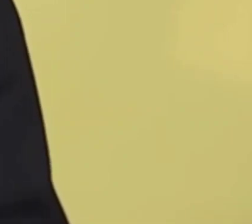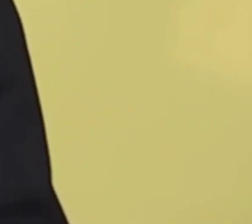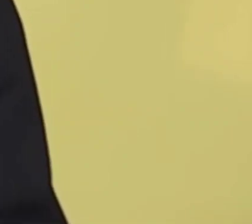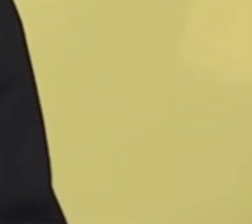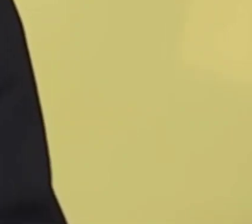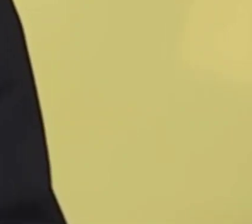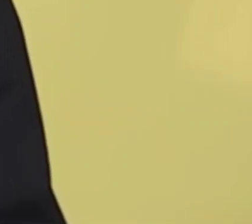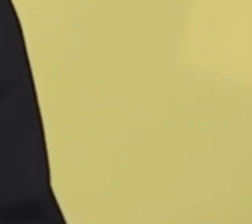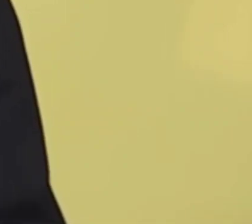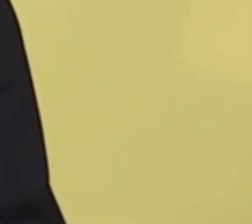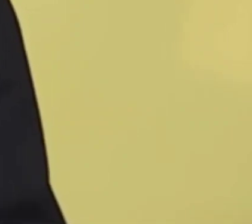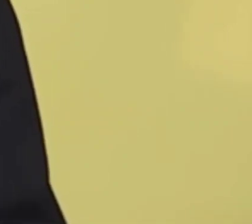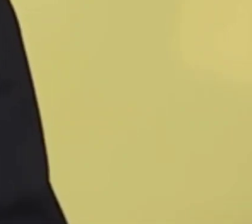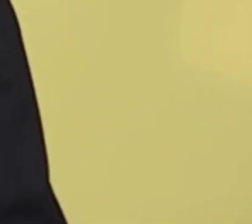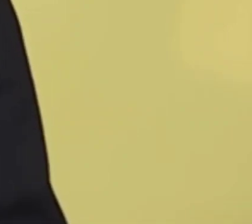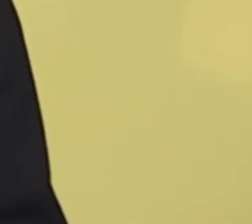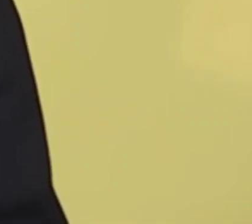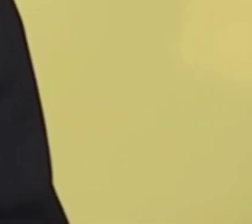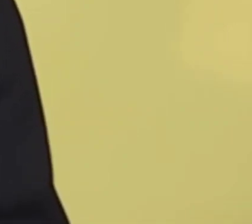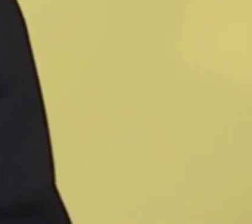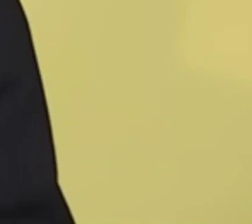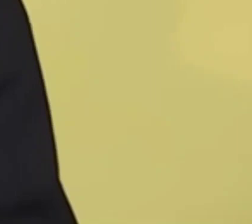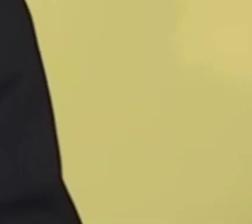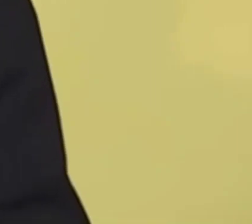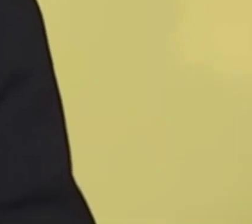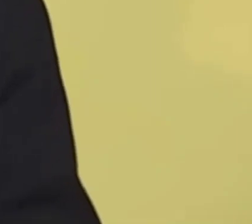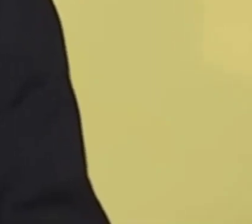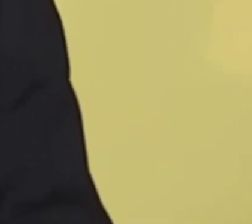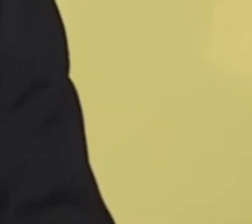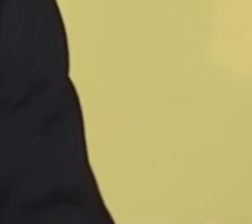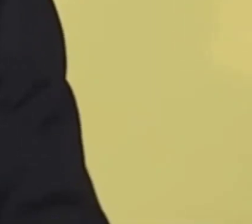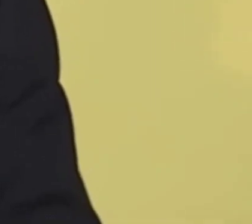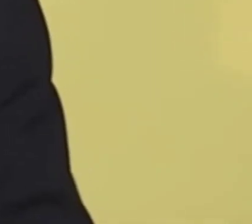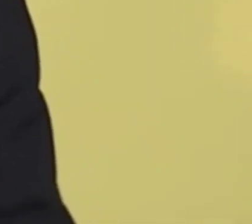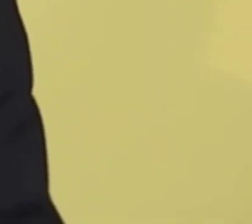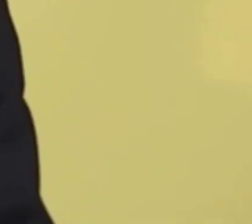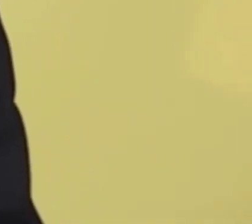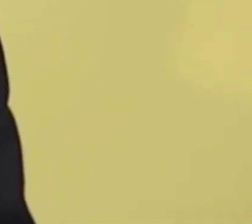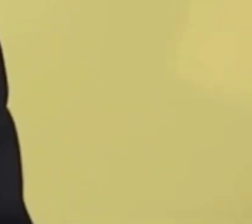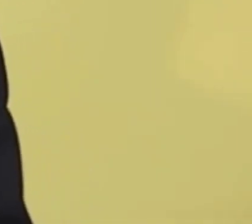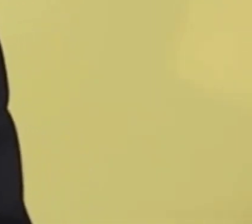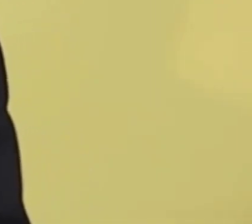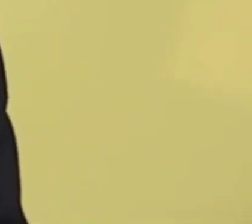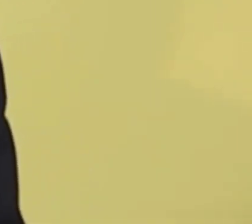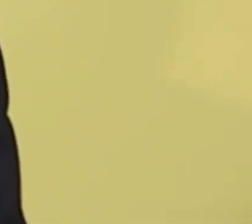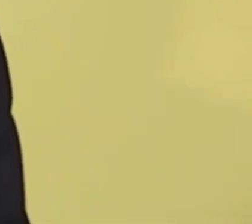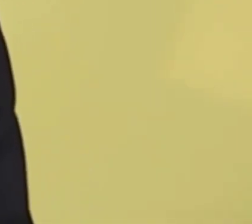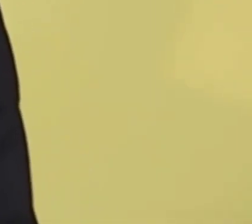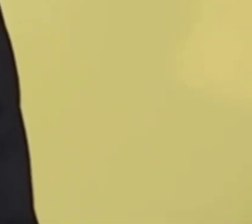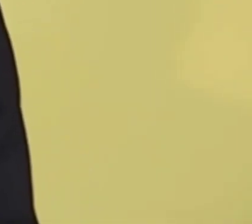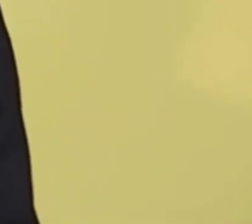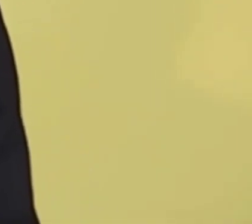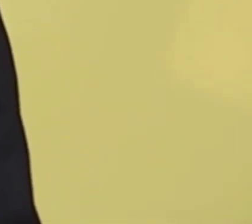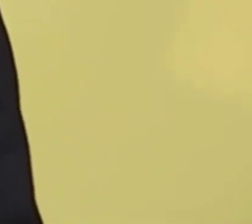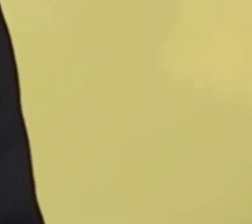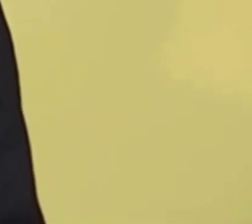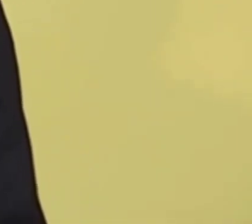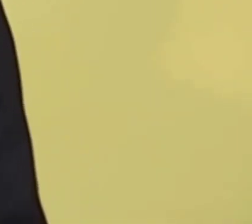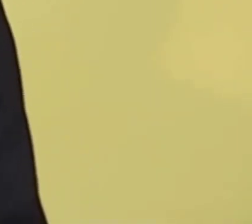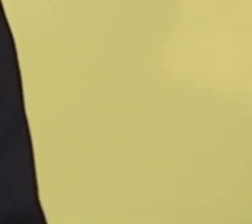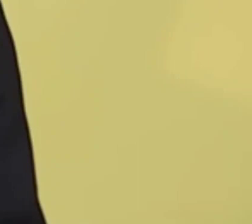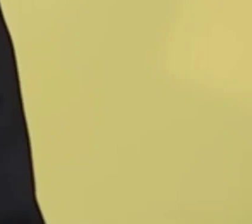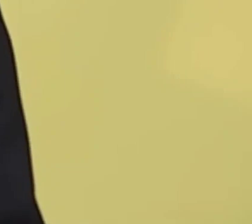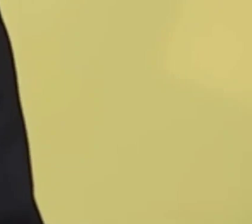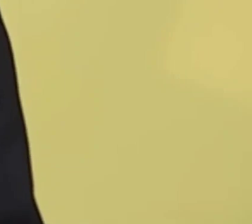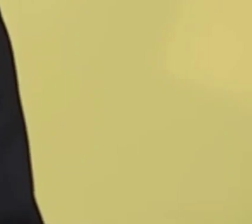roads water energy and transportation as well South Africa has always